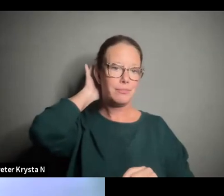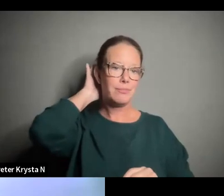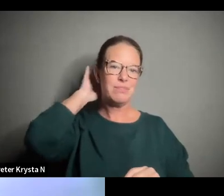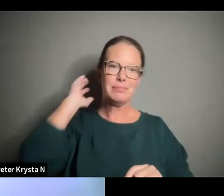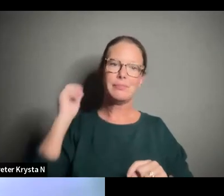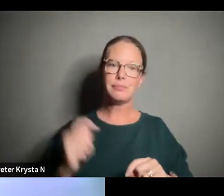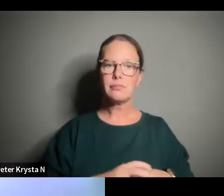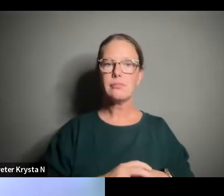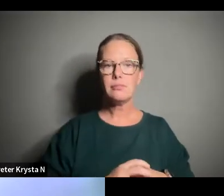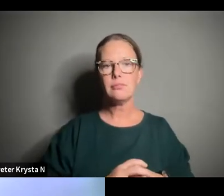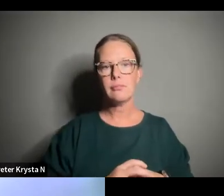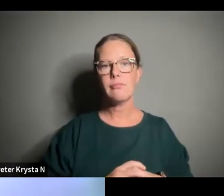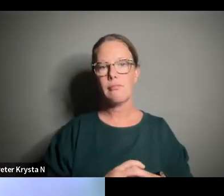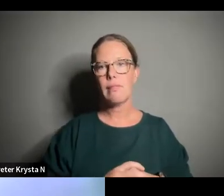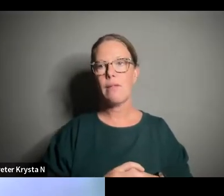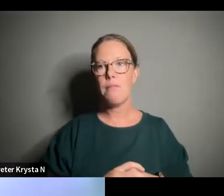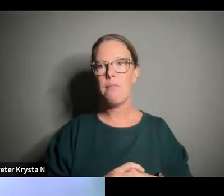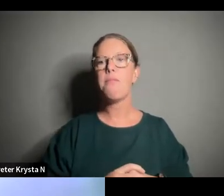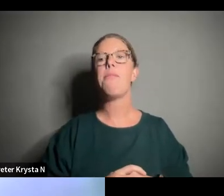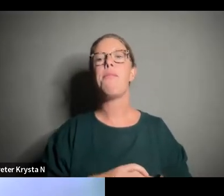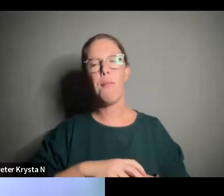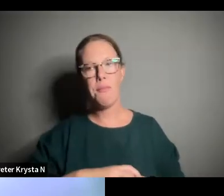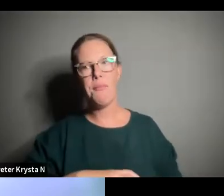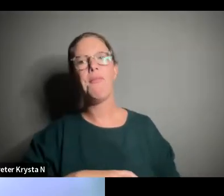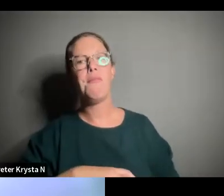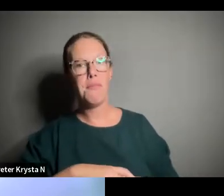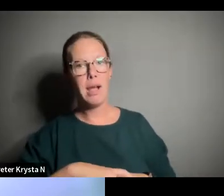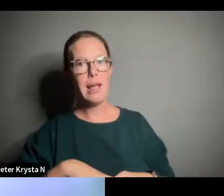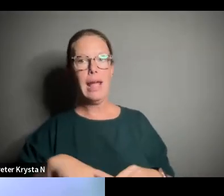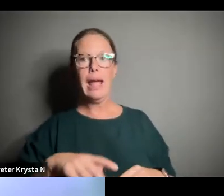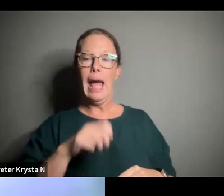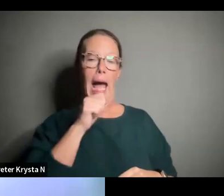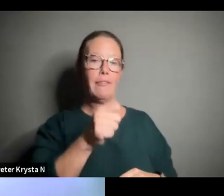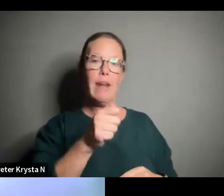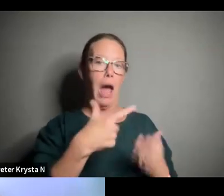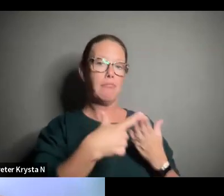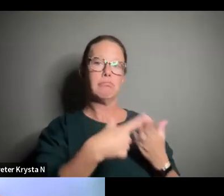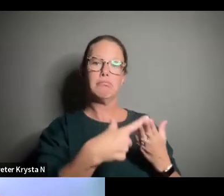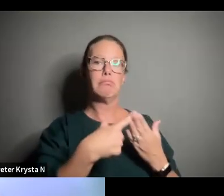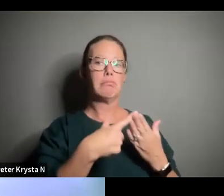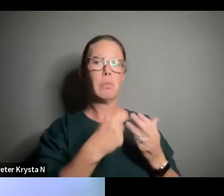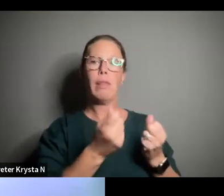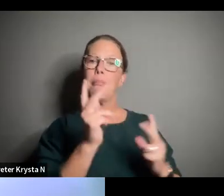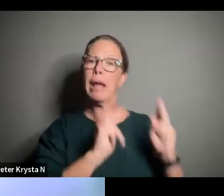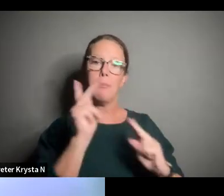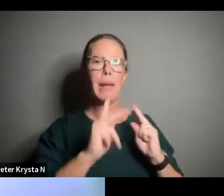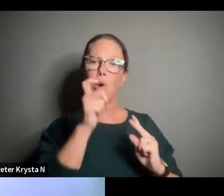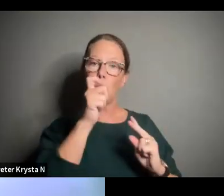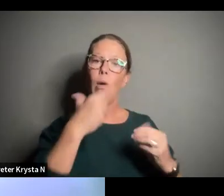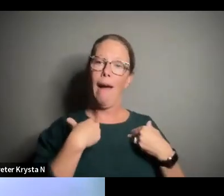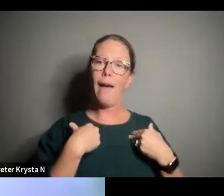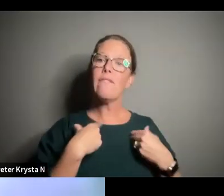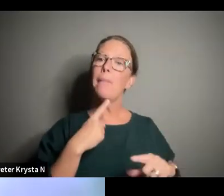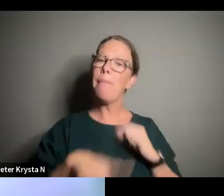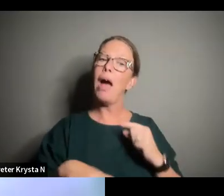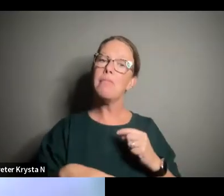day-to-day activity. So, well, now I've not talked to that many people that have one, but I've talked to probably more than a